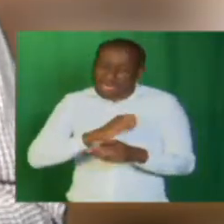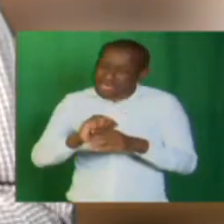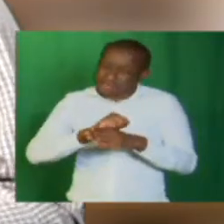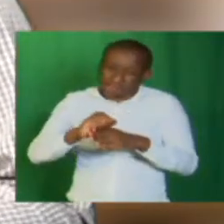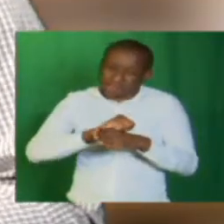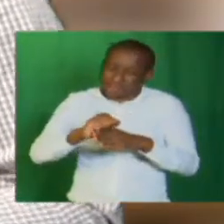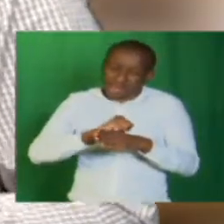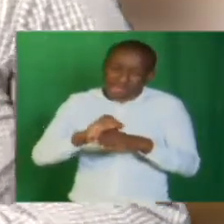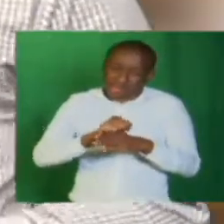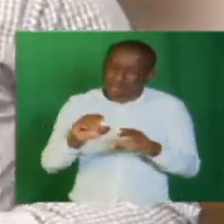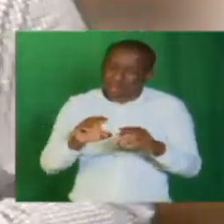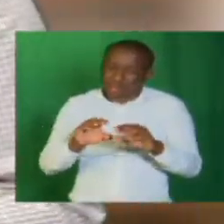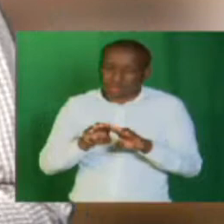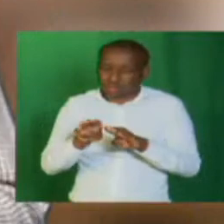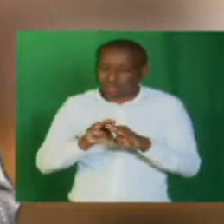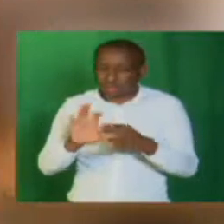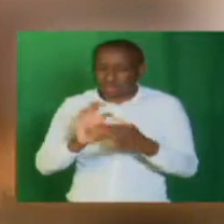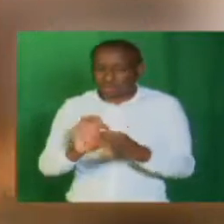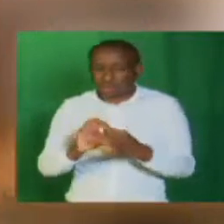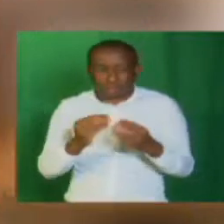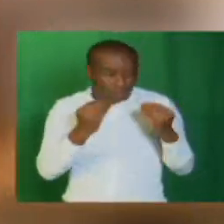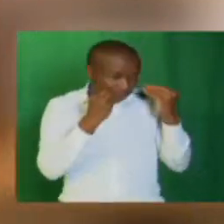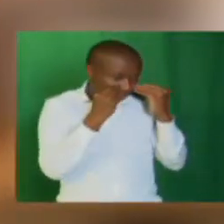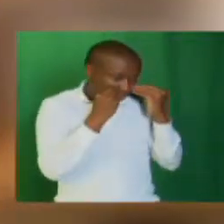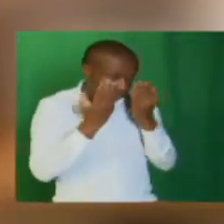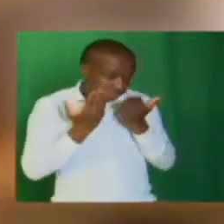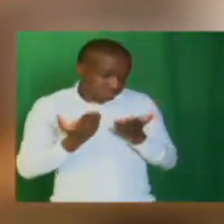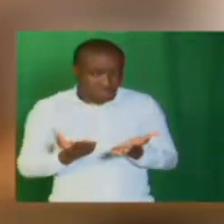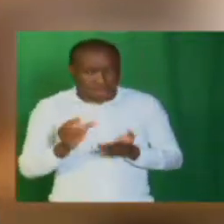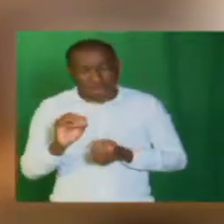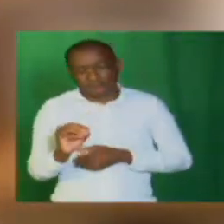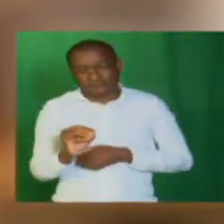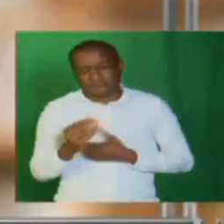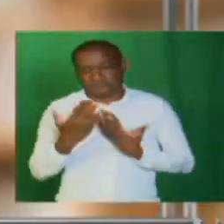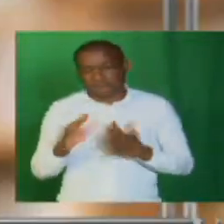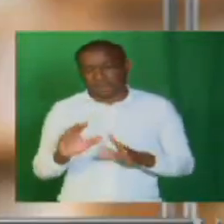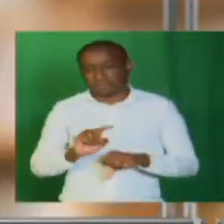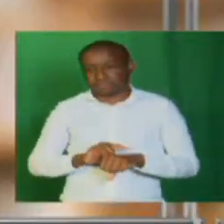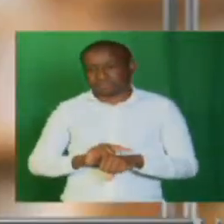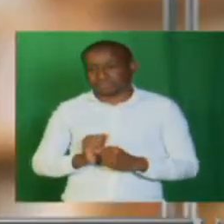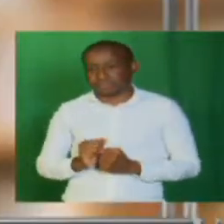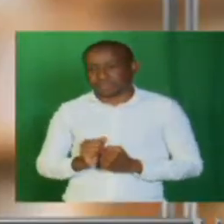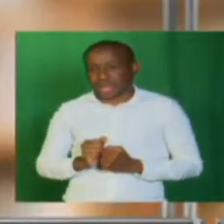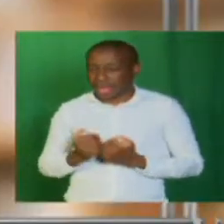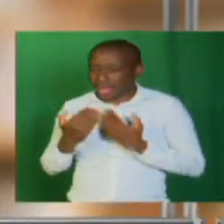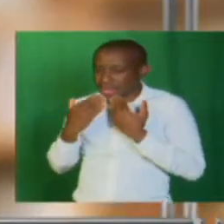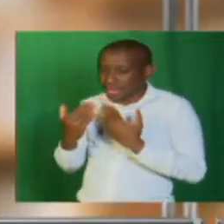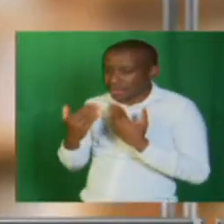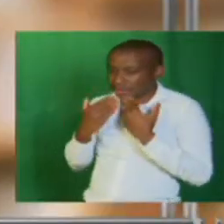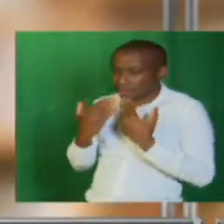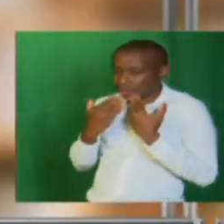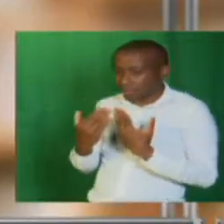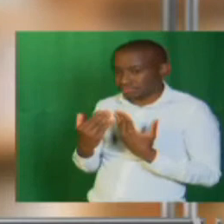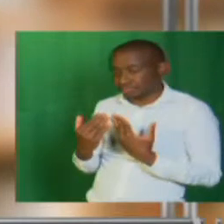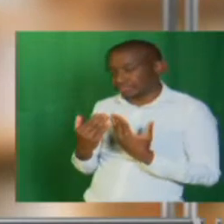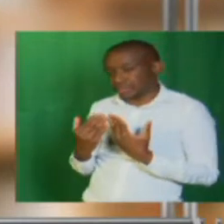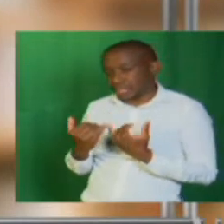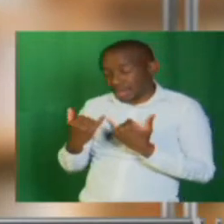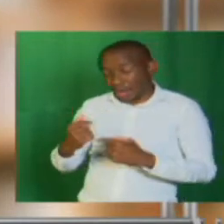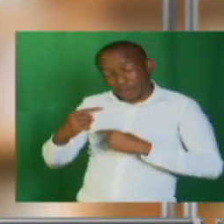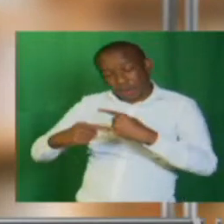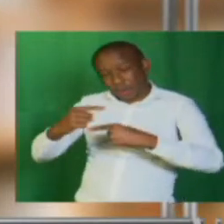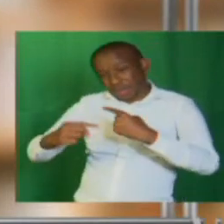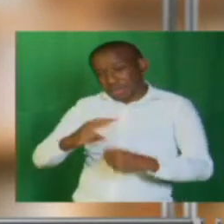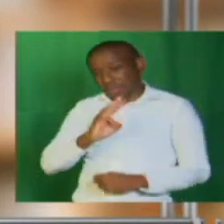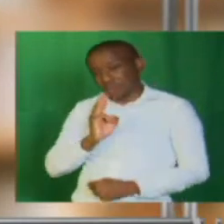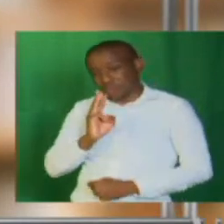practicing DLNS. Gwazi, that was it from my side. Thank you very much for that. Lungelo, like you said, we'll continue